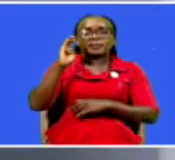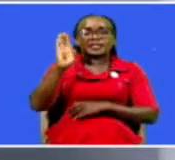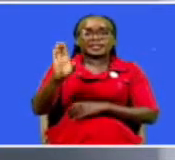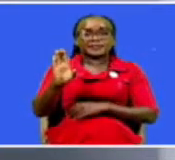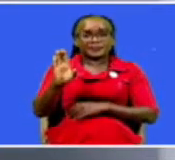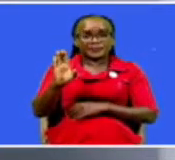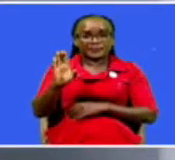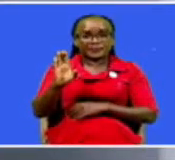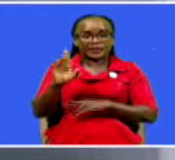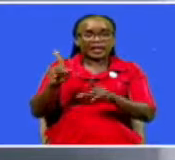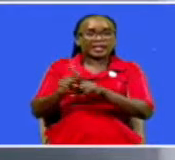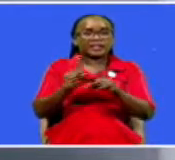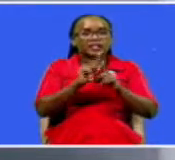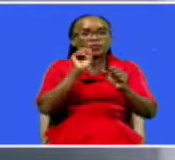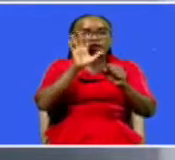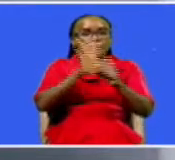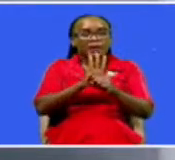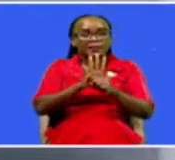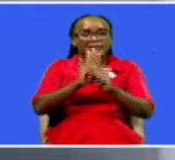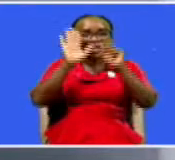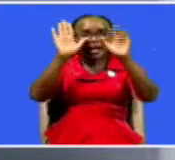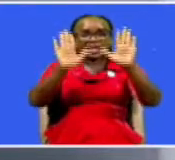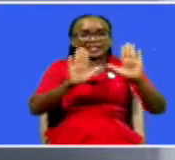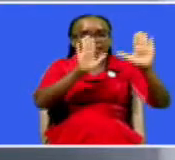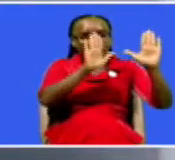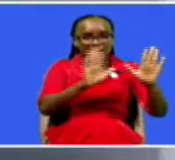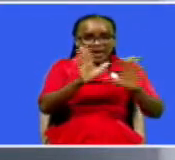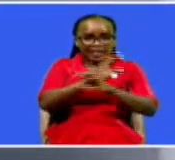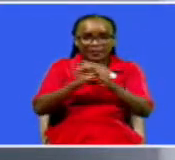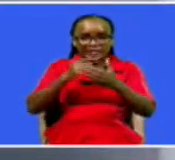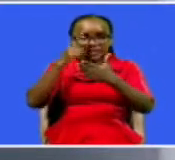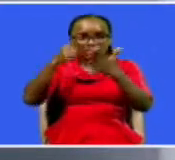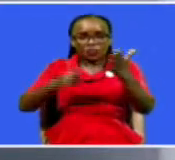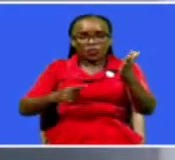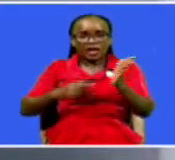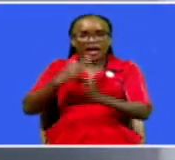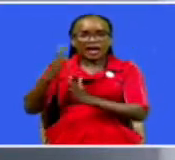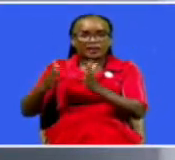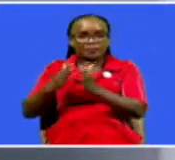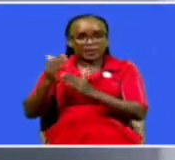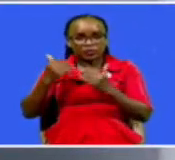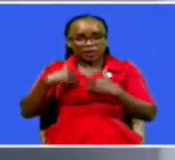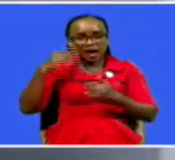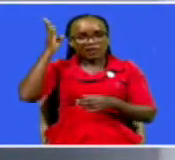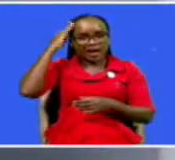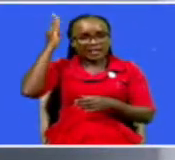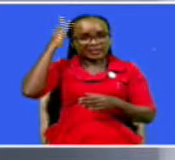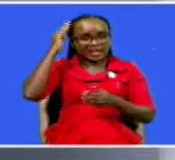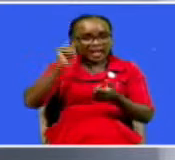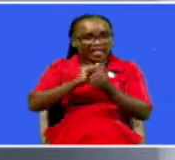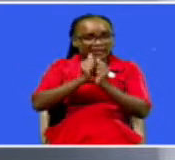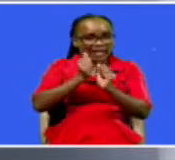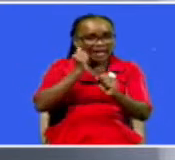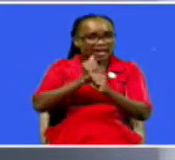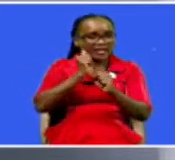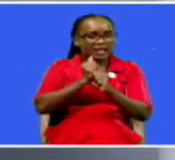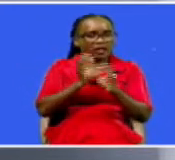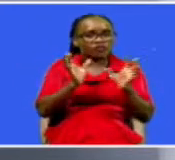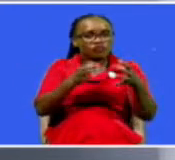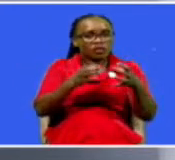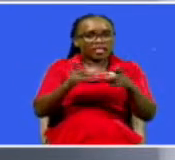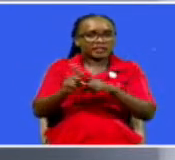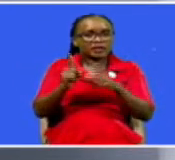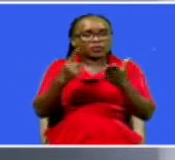curriculum. Just like he promised in his campaigns, the president says he plans to set up an education reforms task force, which will